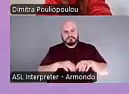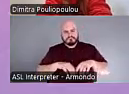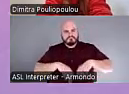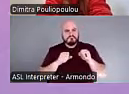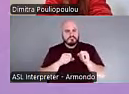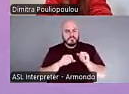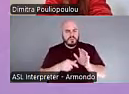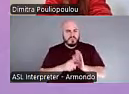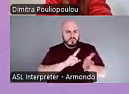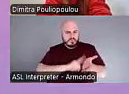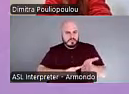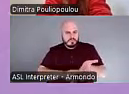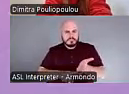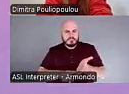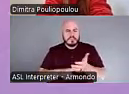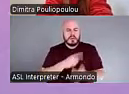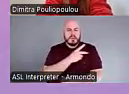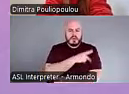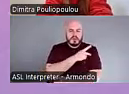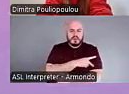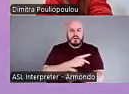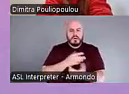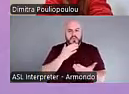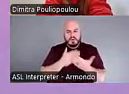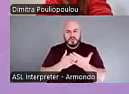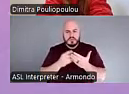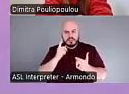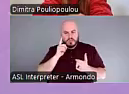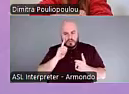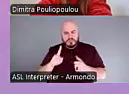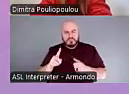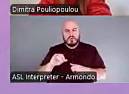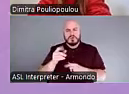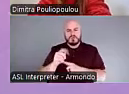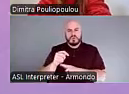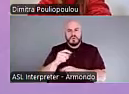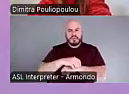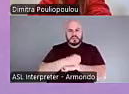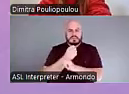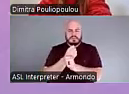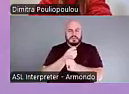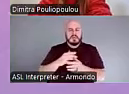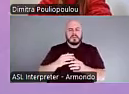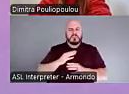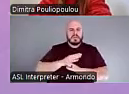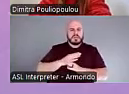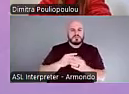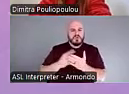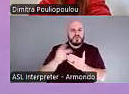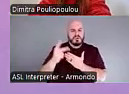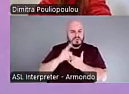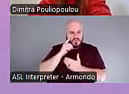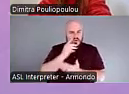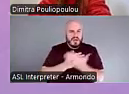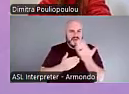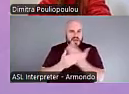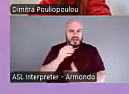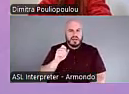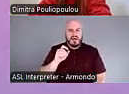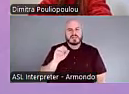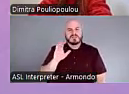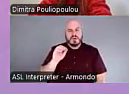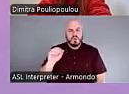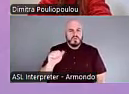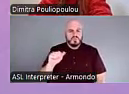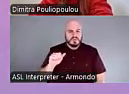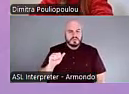patient involvement in the design of joint protection programs for hand osteoarthritis. And the first barrier that we